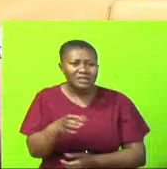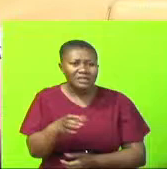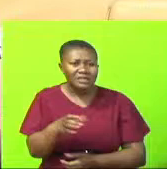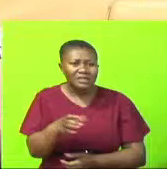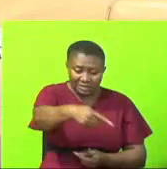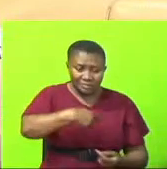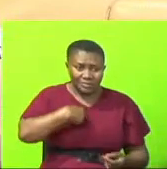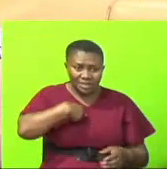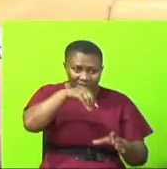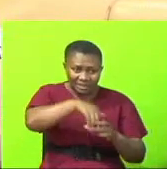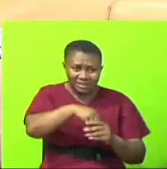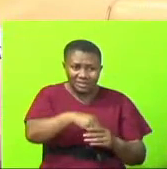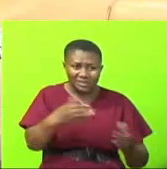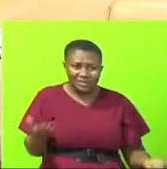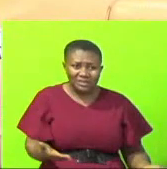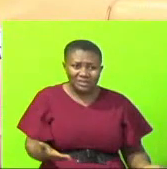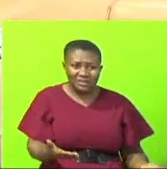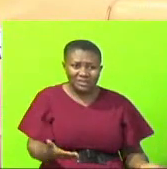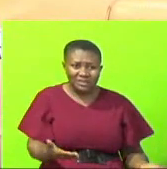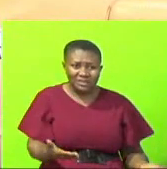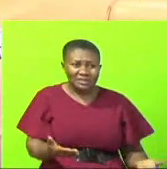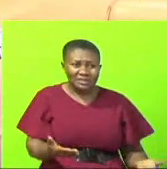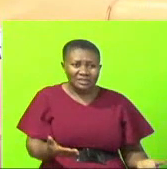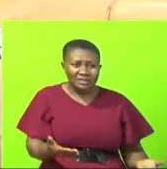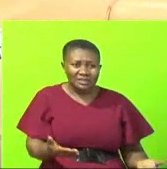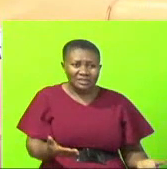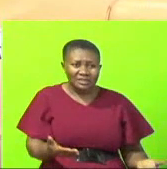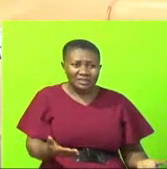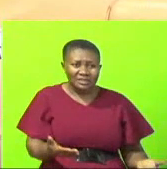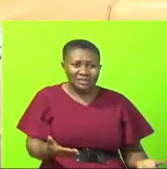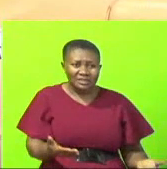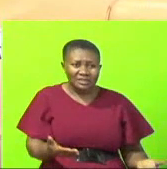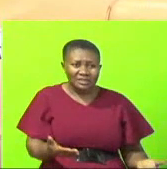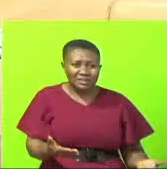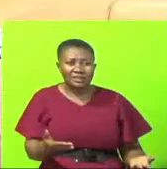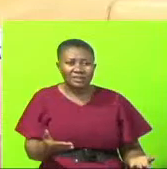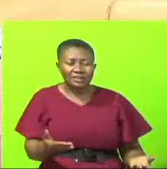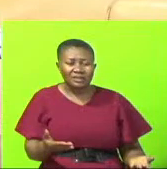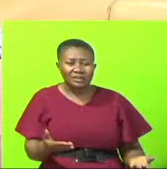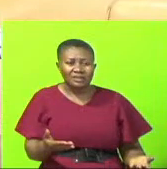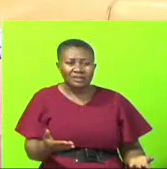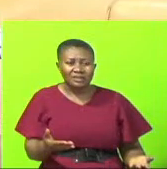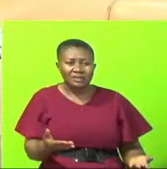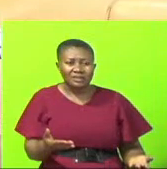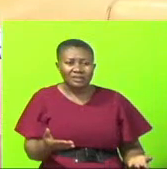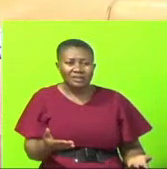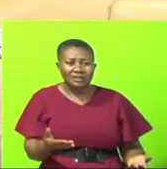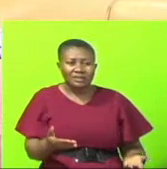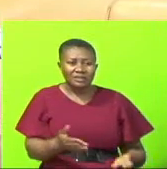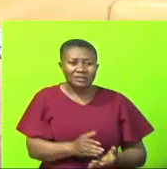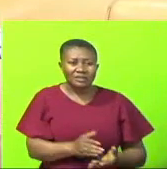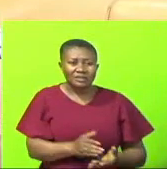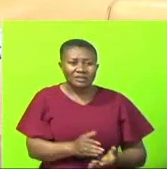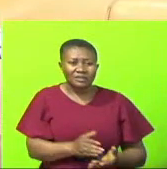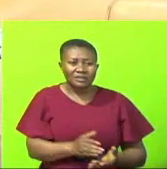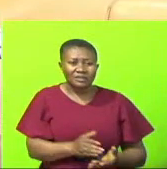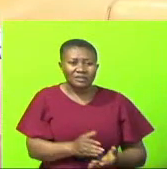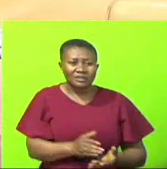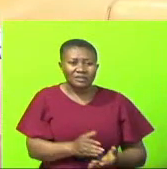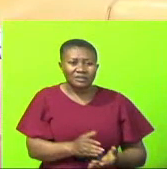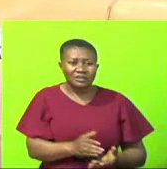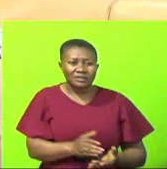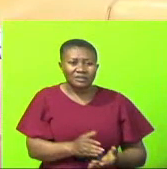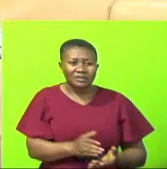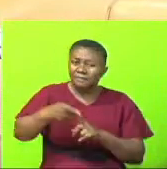chamber. He crossed and came to sit on this side and immediately left. There was no dispute. As my good friend, Honorable